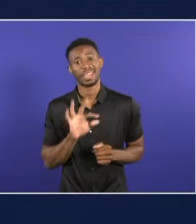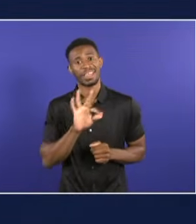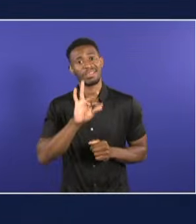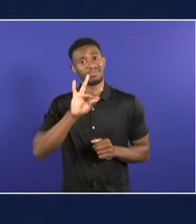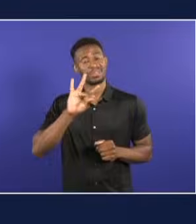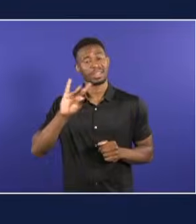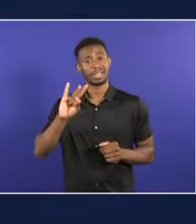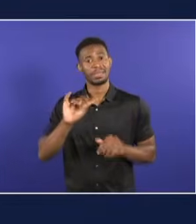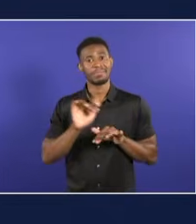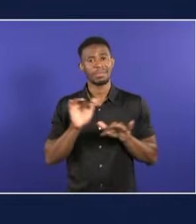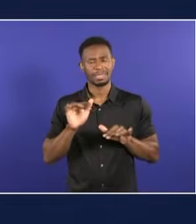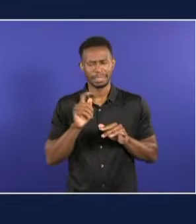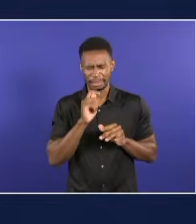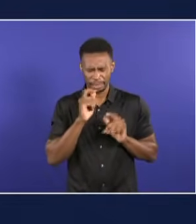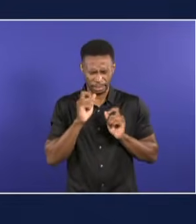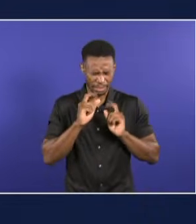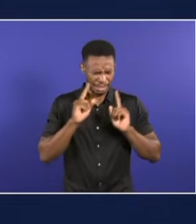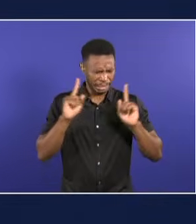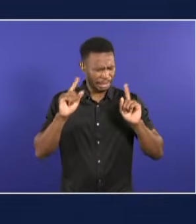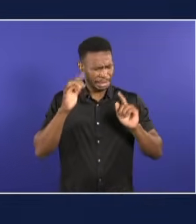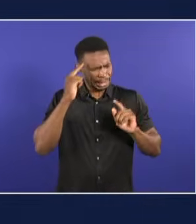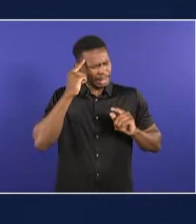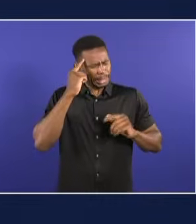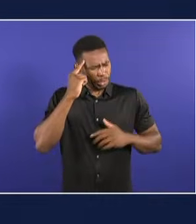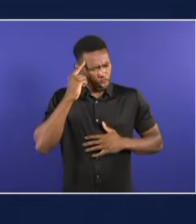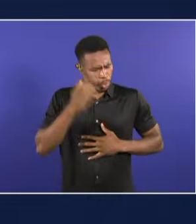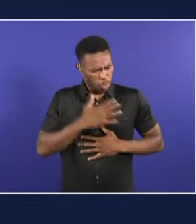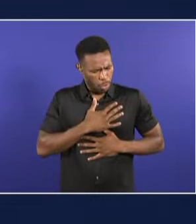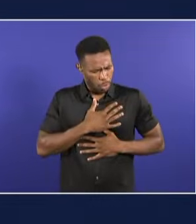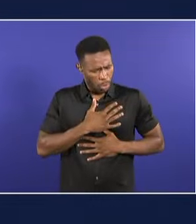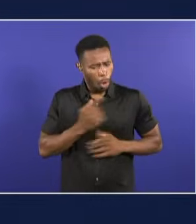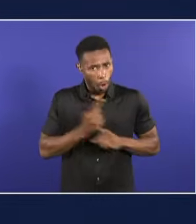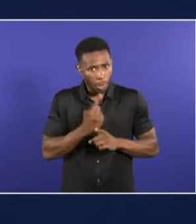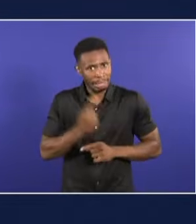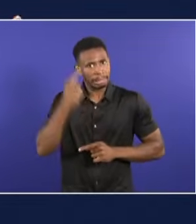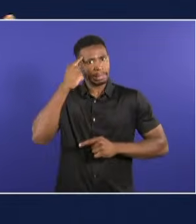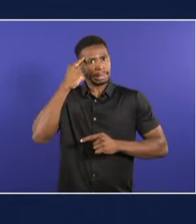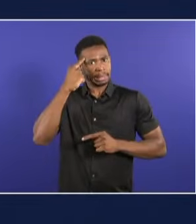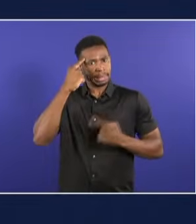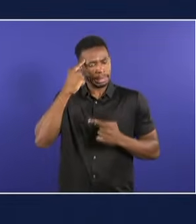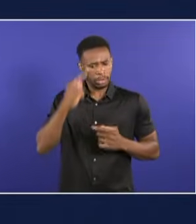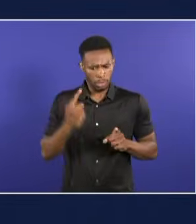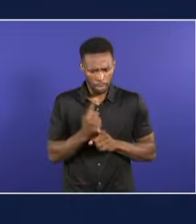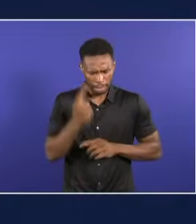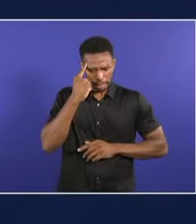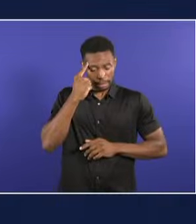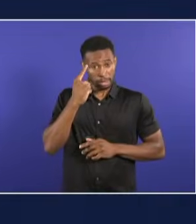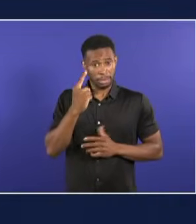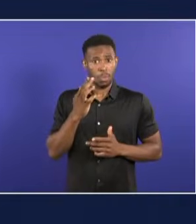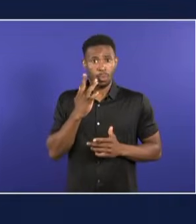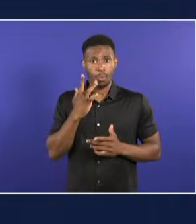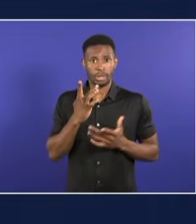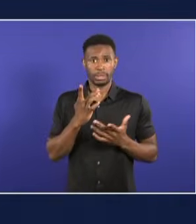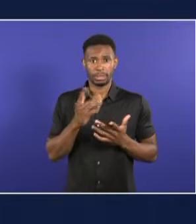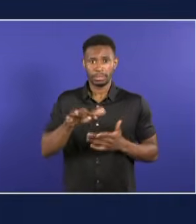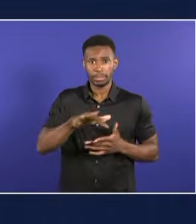every morning. The fear that is with us all the time while we walk in our neighborhoods and even in